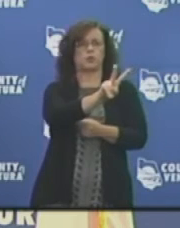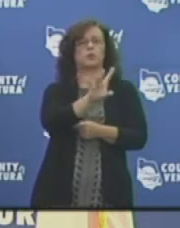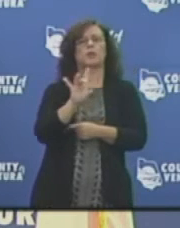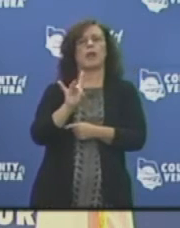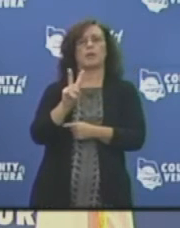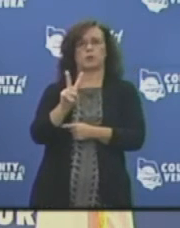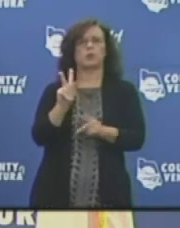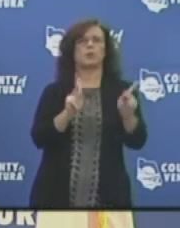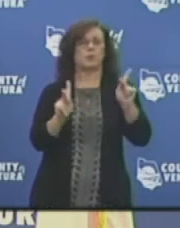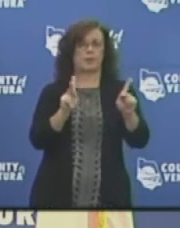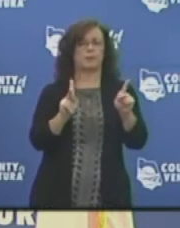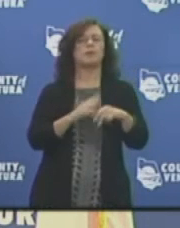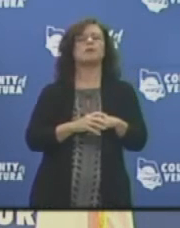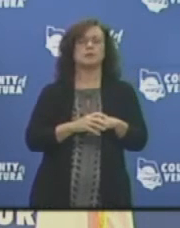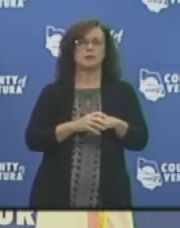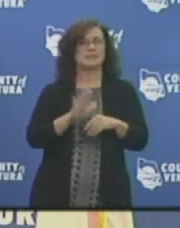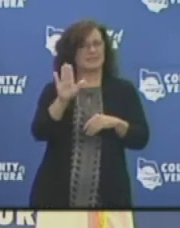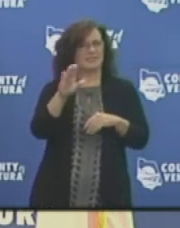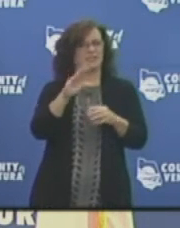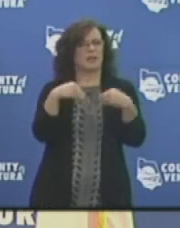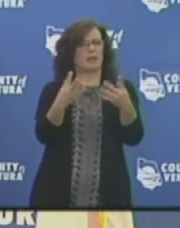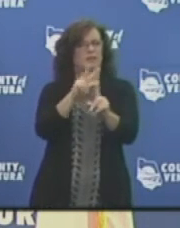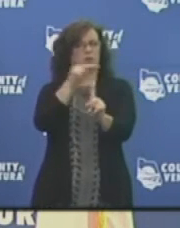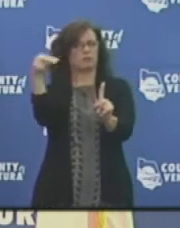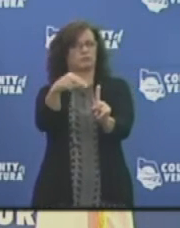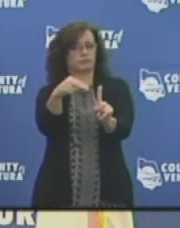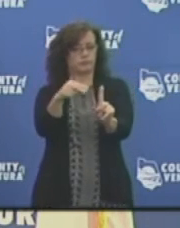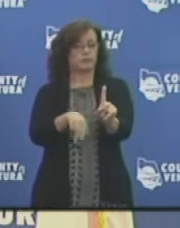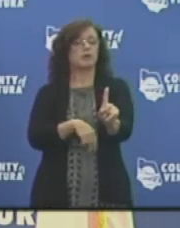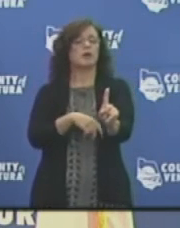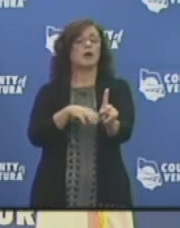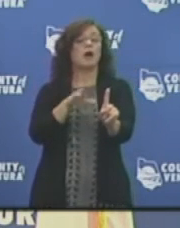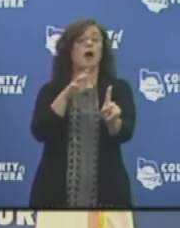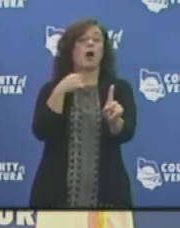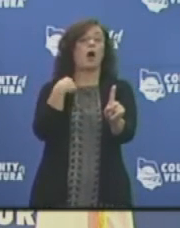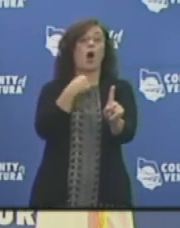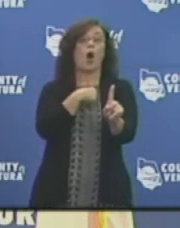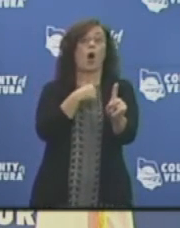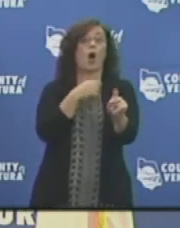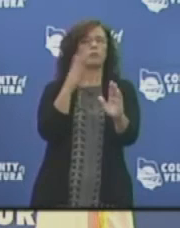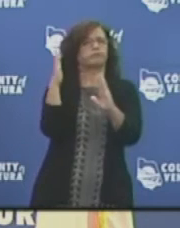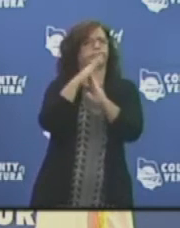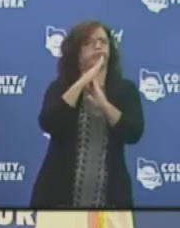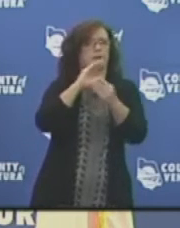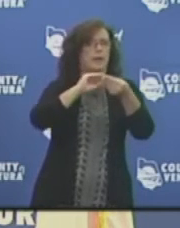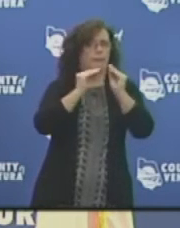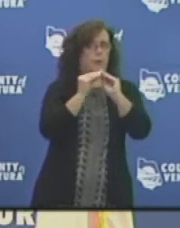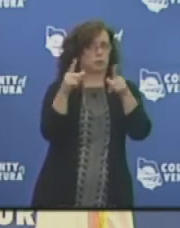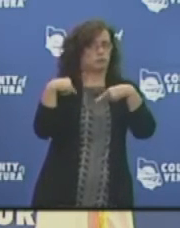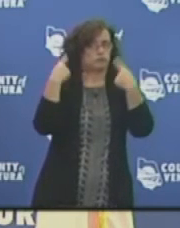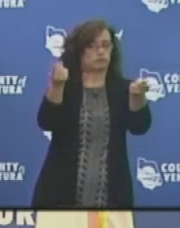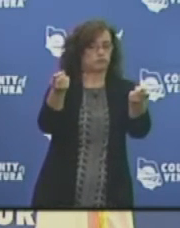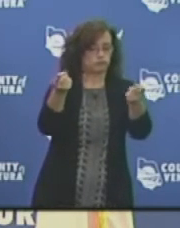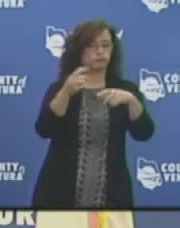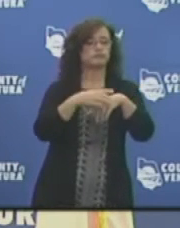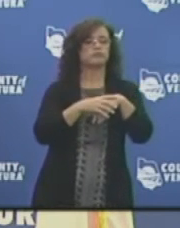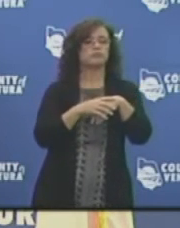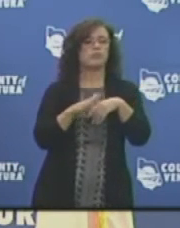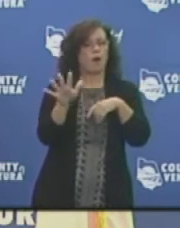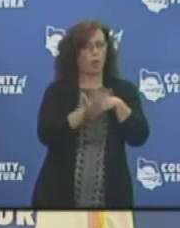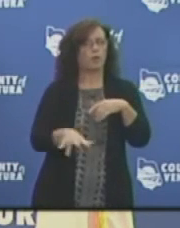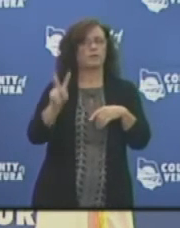our county. For perspective, the largest number of people we've had with COVID hospitalized across the